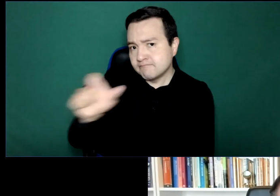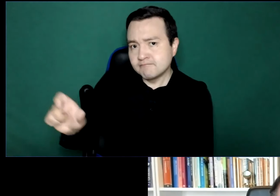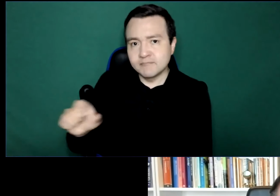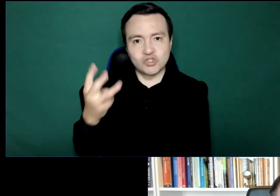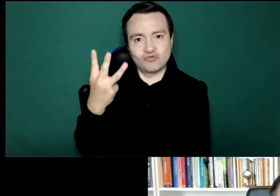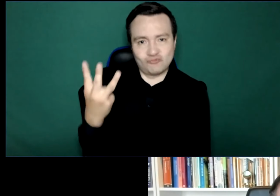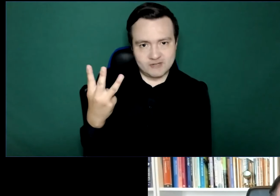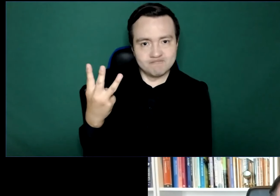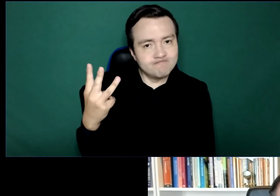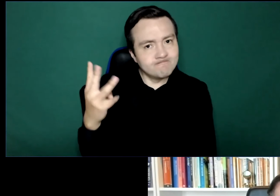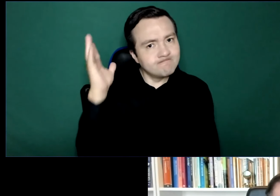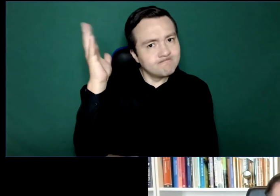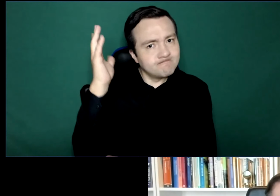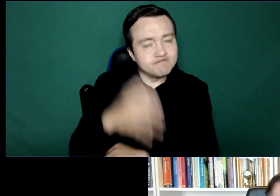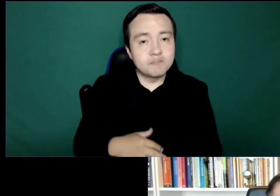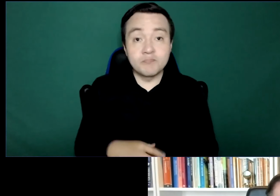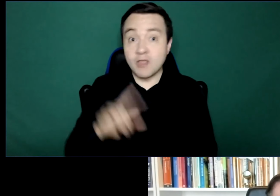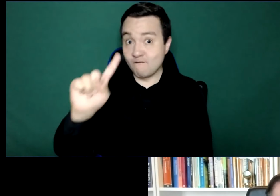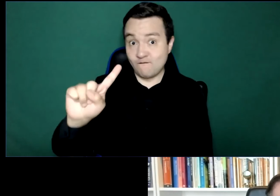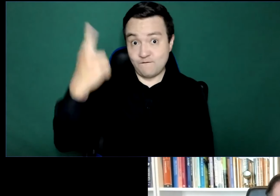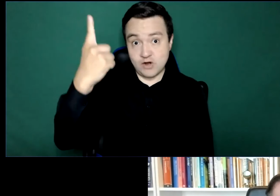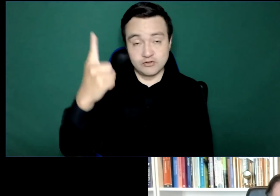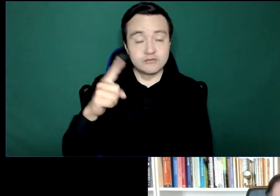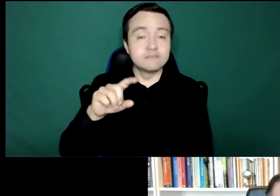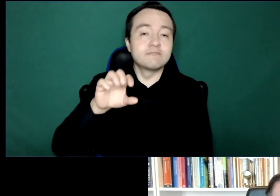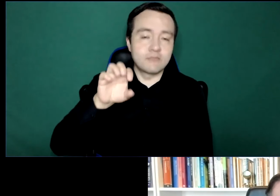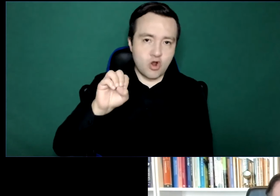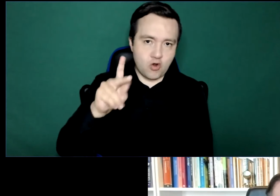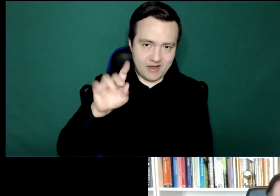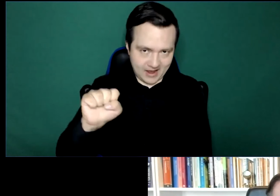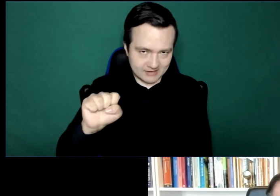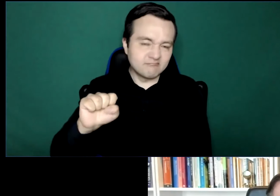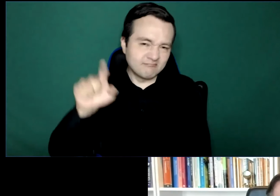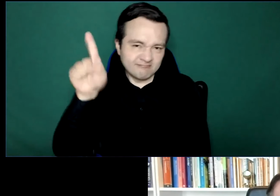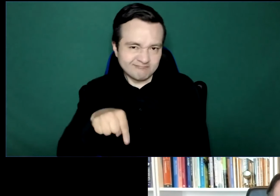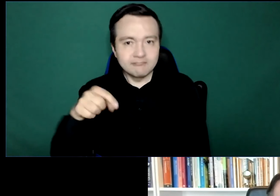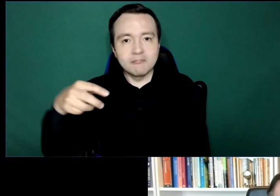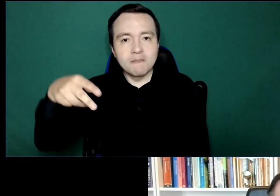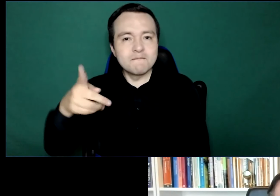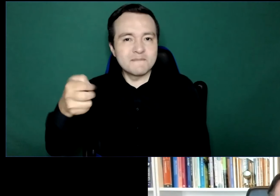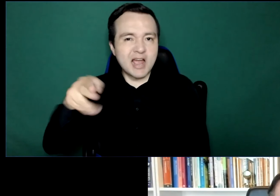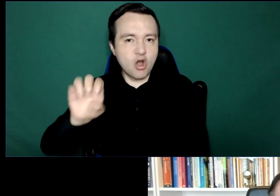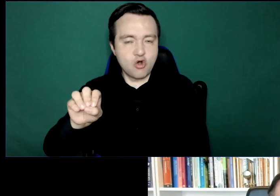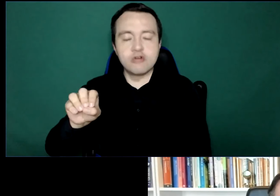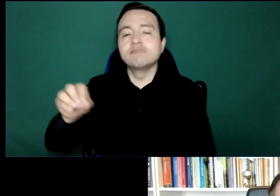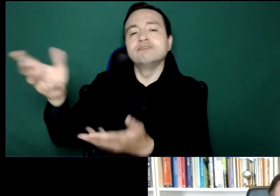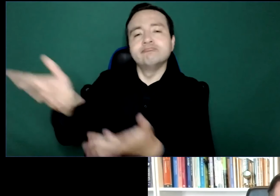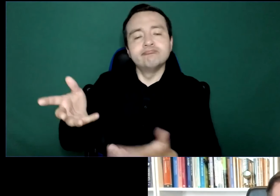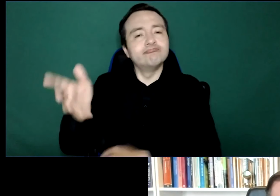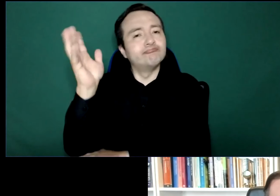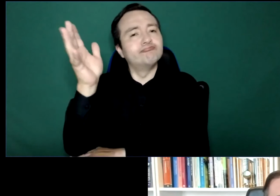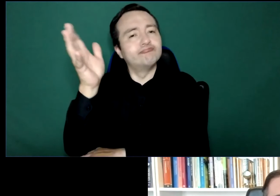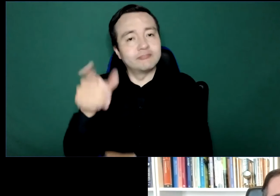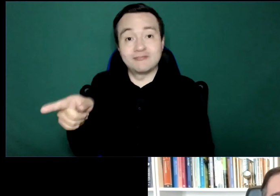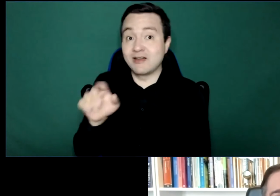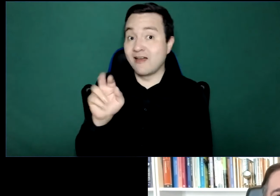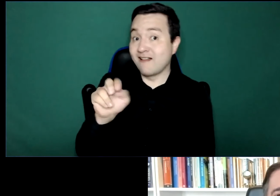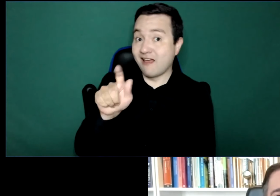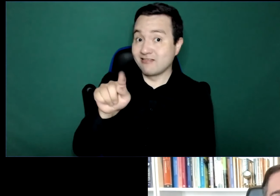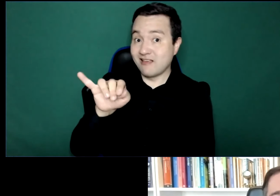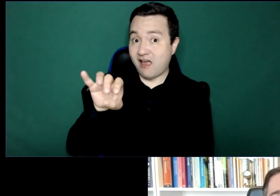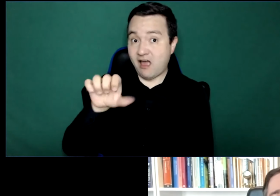PAHO, facilitated by Natalia Houghton, who is our specialist on health systems and services analysis and monitoring and